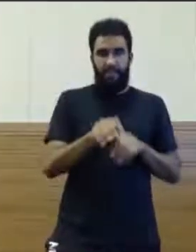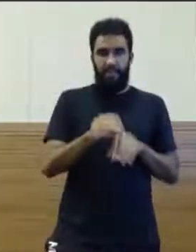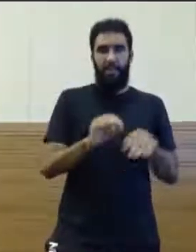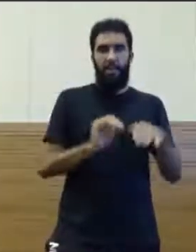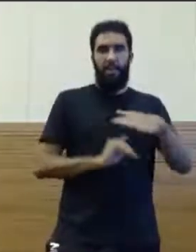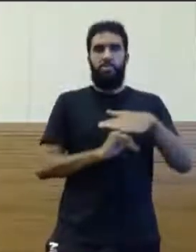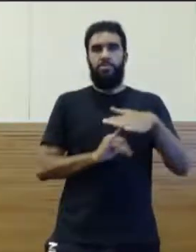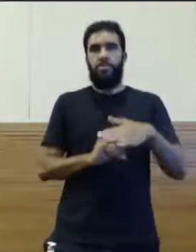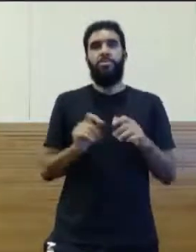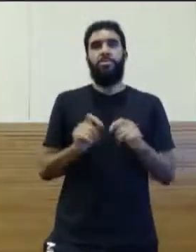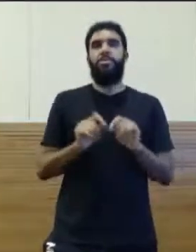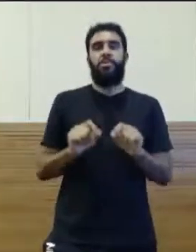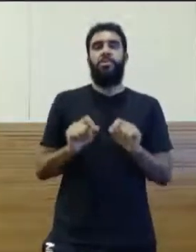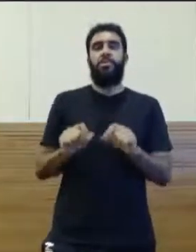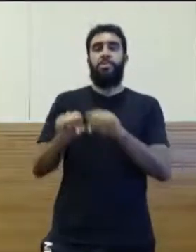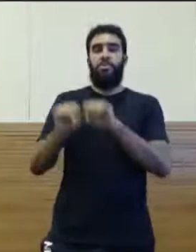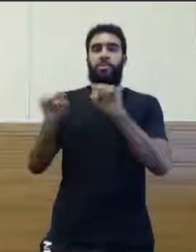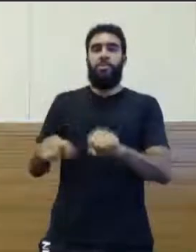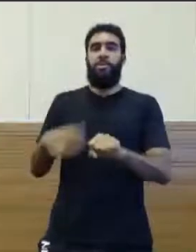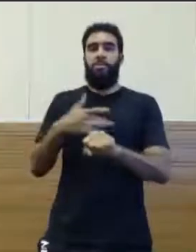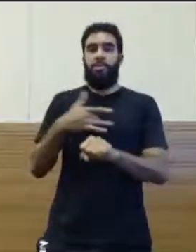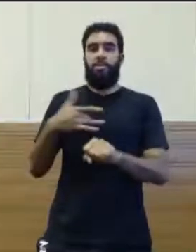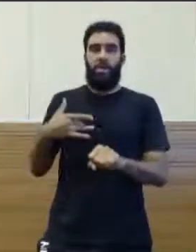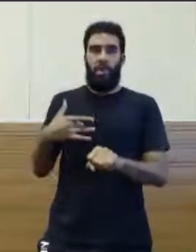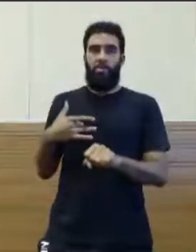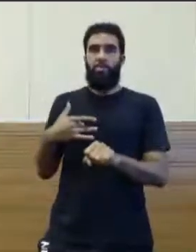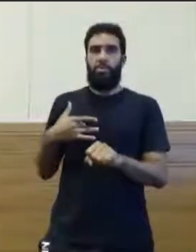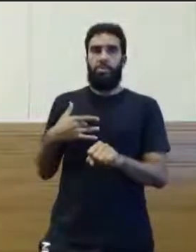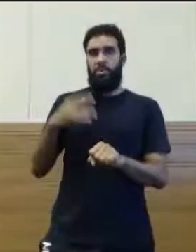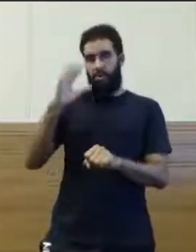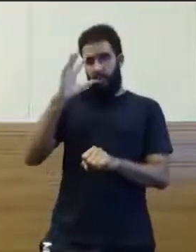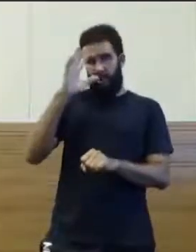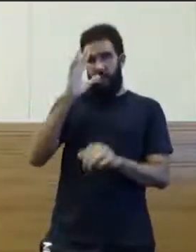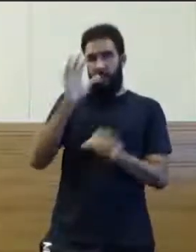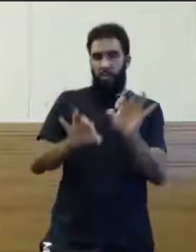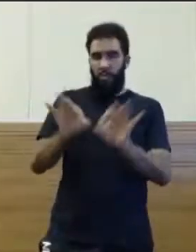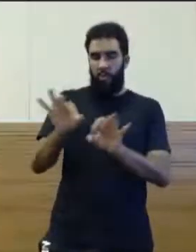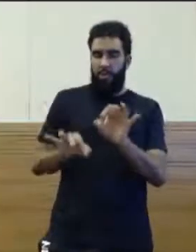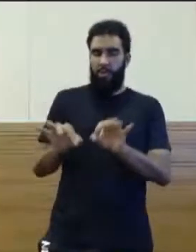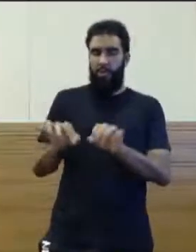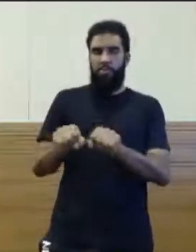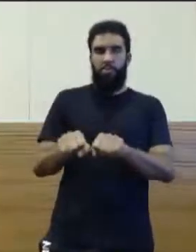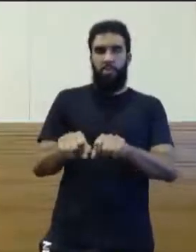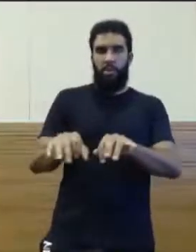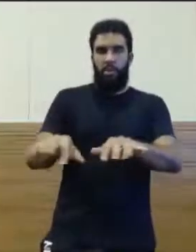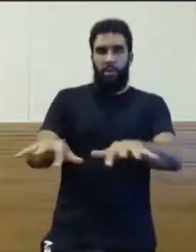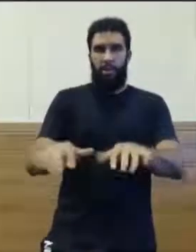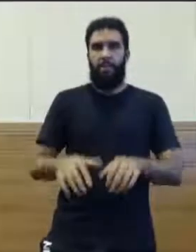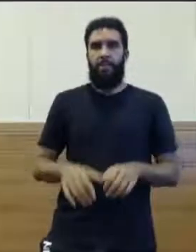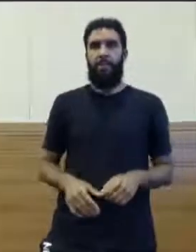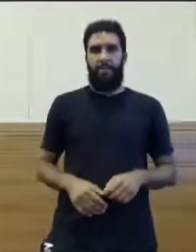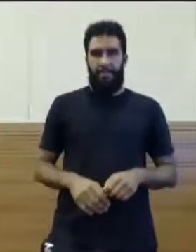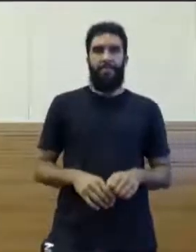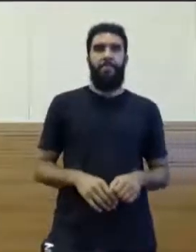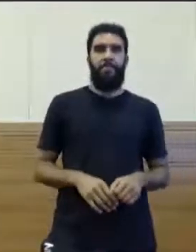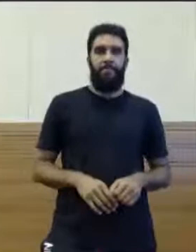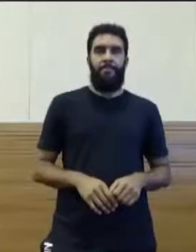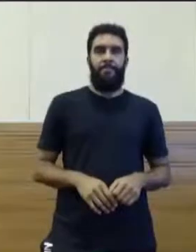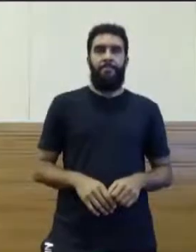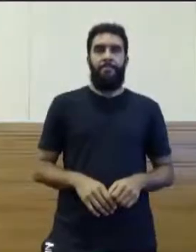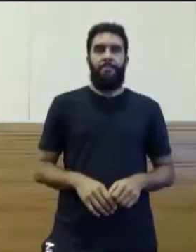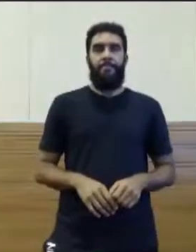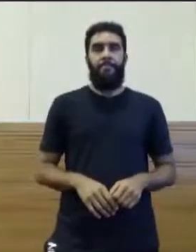multipliers for all of the institutions that do this, who are part of this integrated health system, as an idea